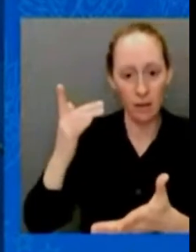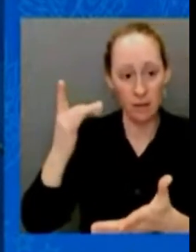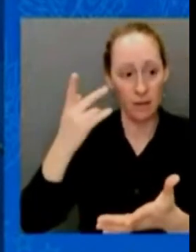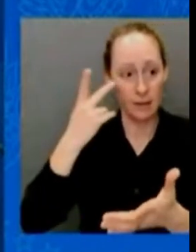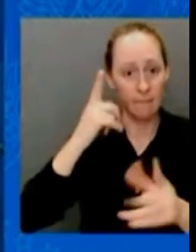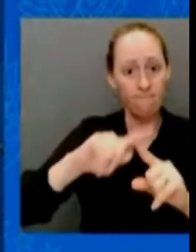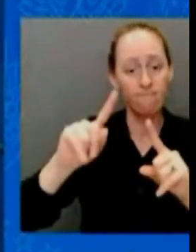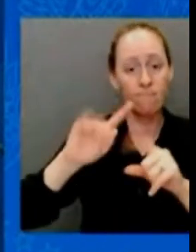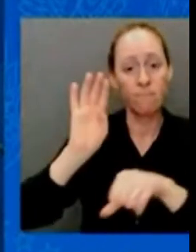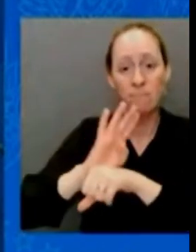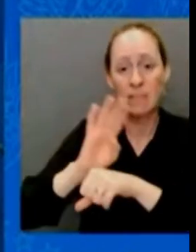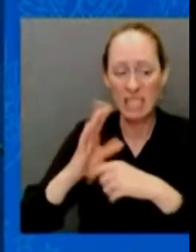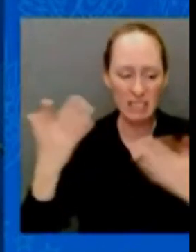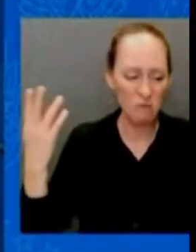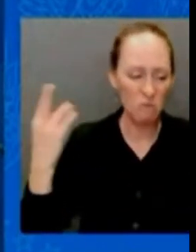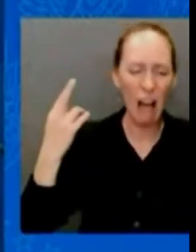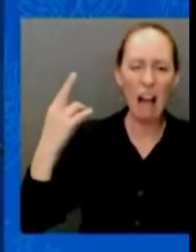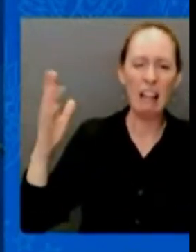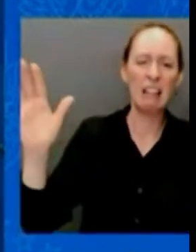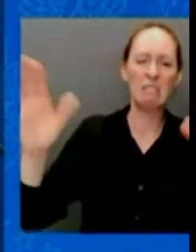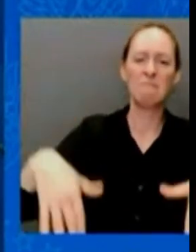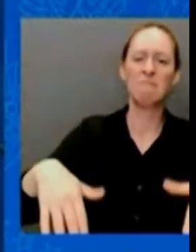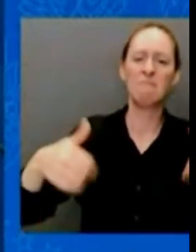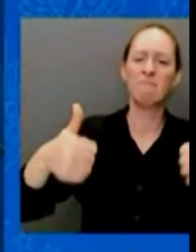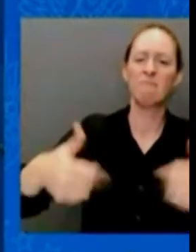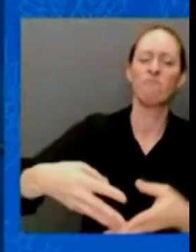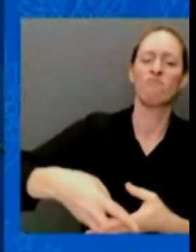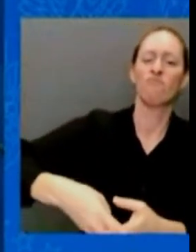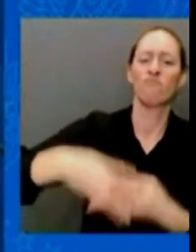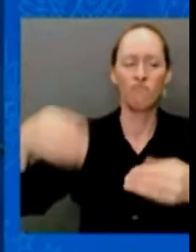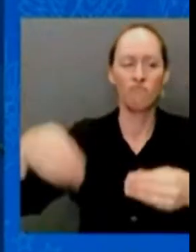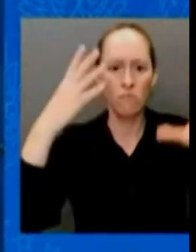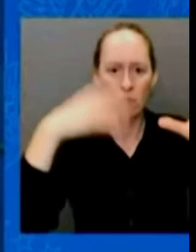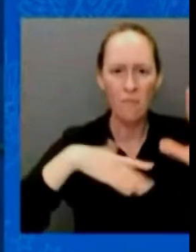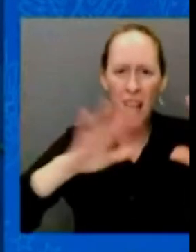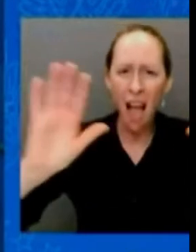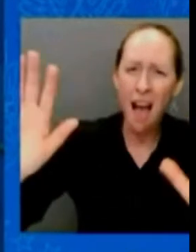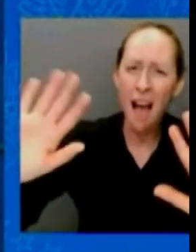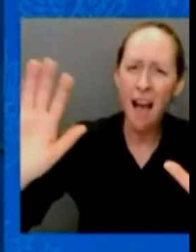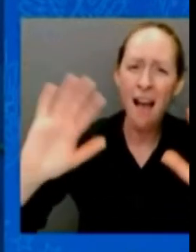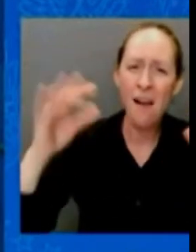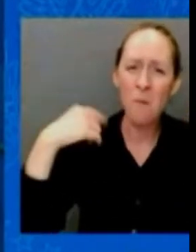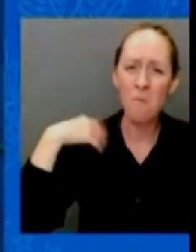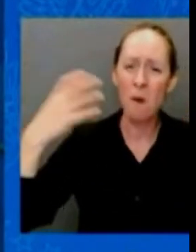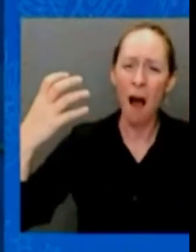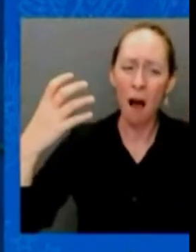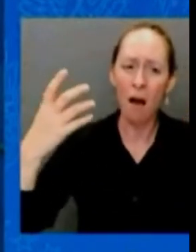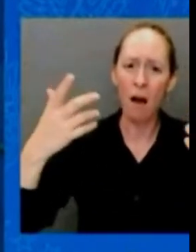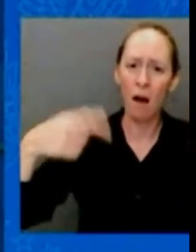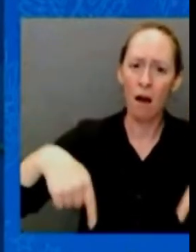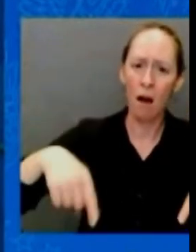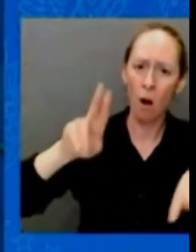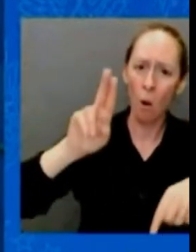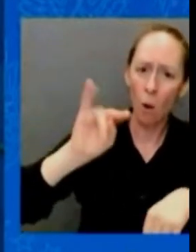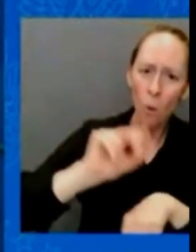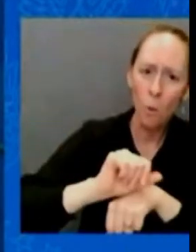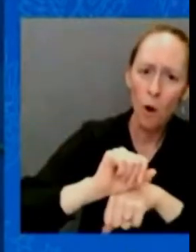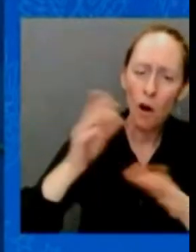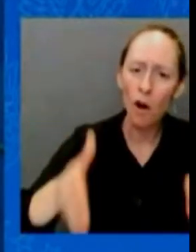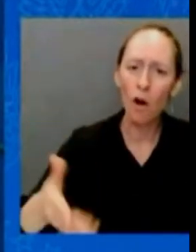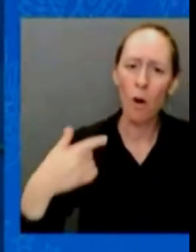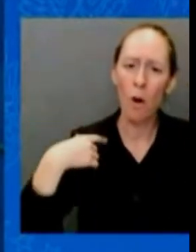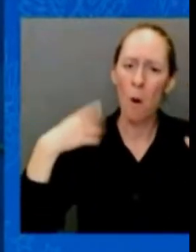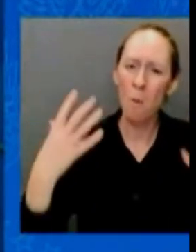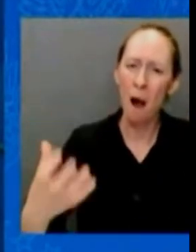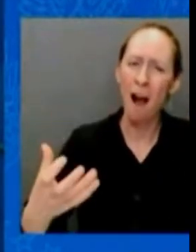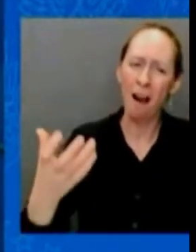still wanted the dignity of a good job. We wanted our union members to continue working and making things like they had for generations, but the jobs were gone